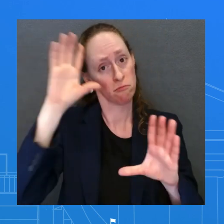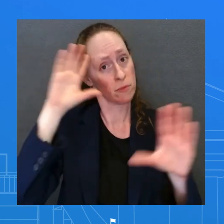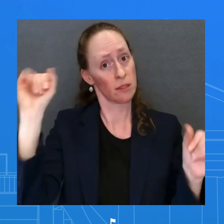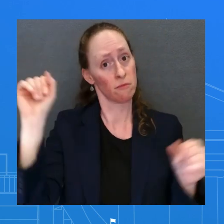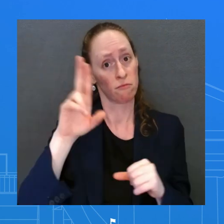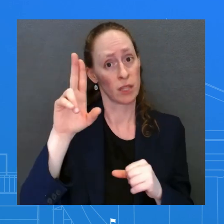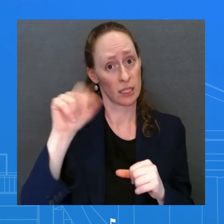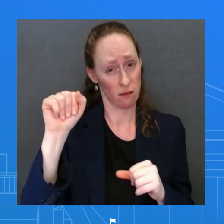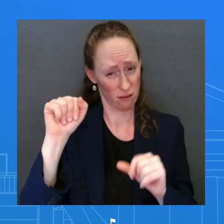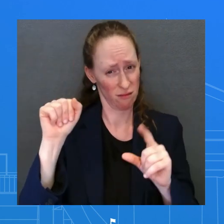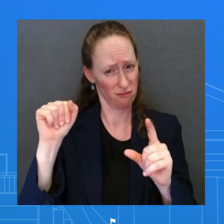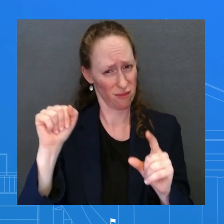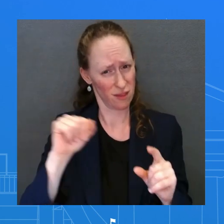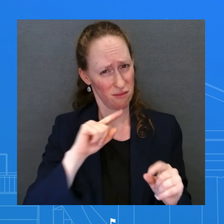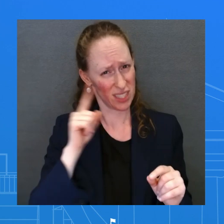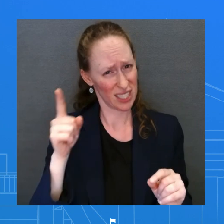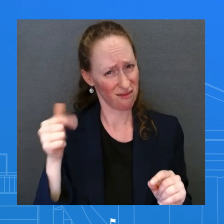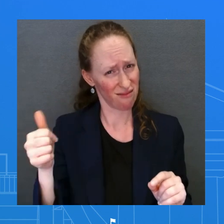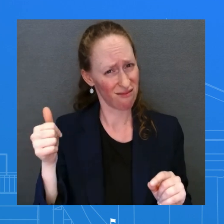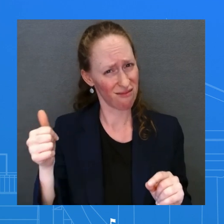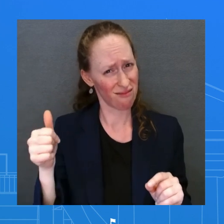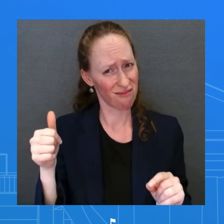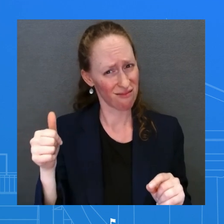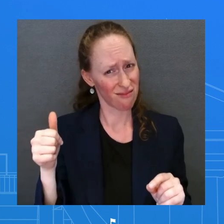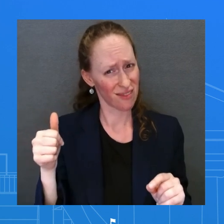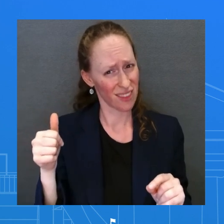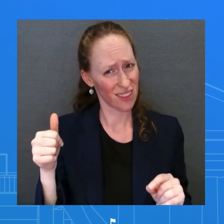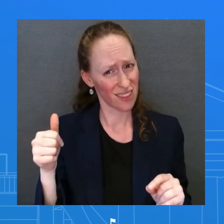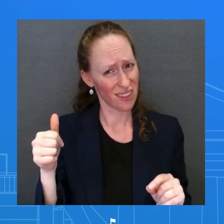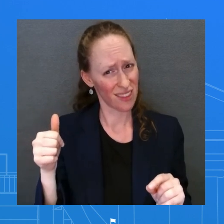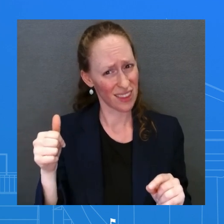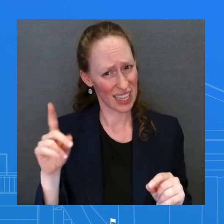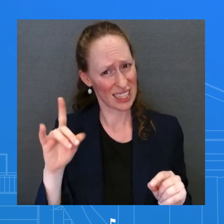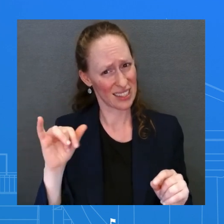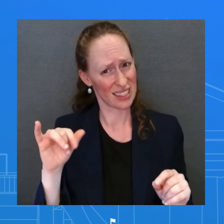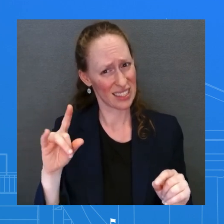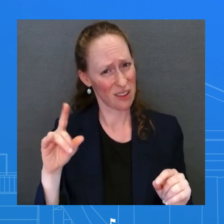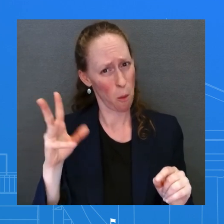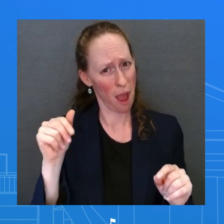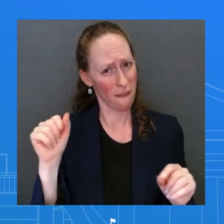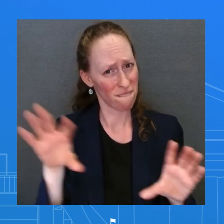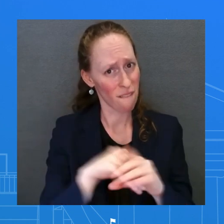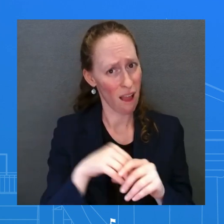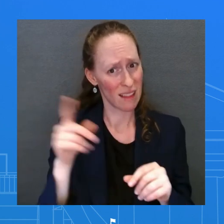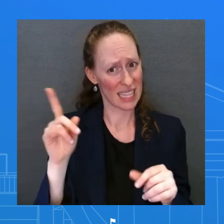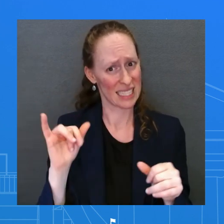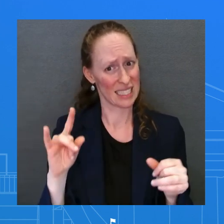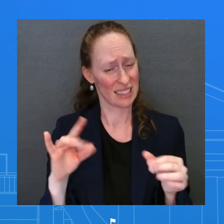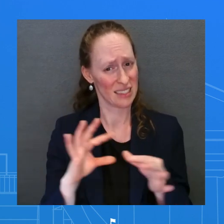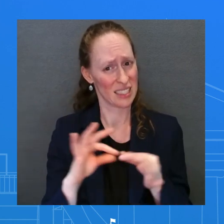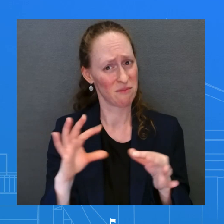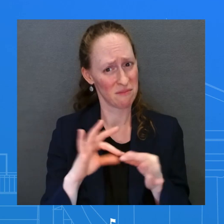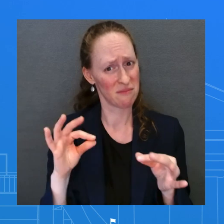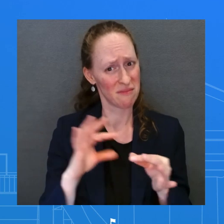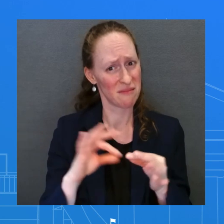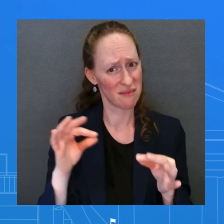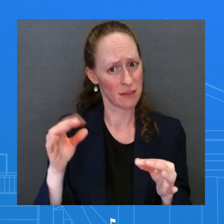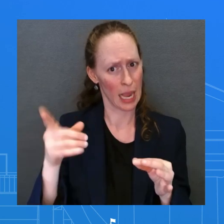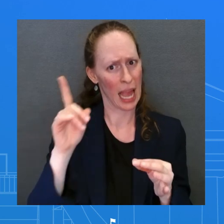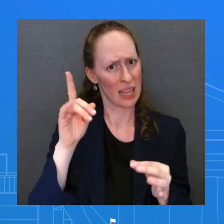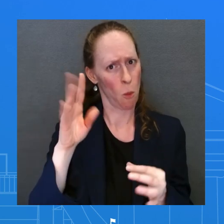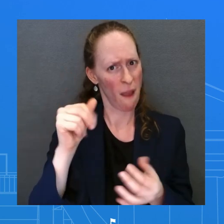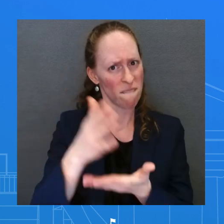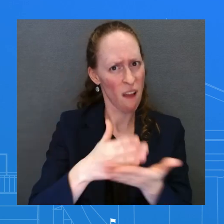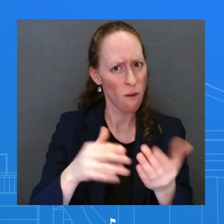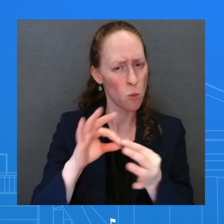sort of coercive conversation for business dealings by his son. Is that something, if he wasn't, then maybe you should tell us. So here's the thing, and I appreciate